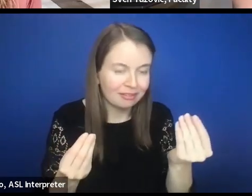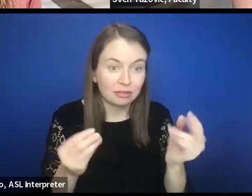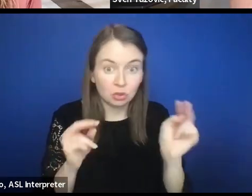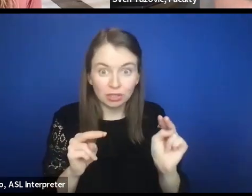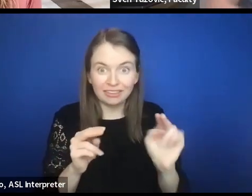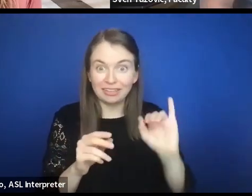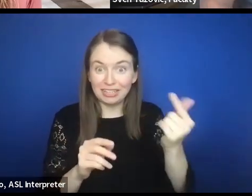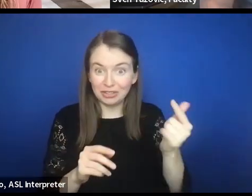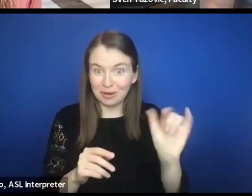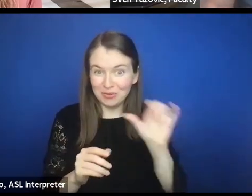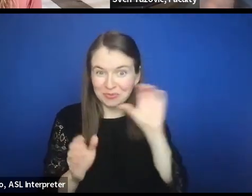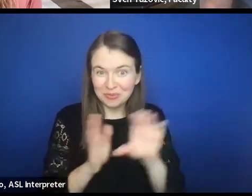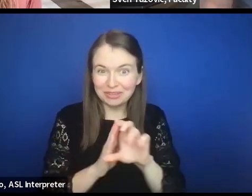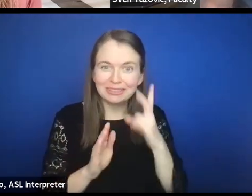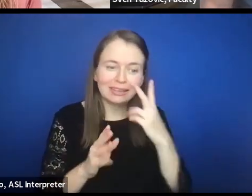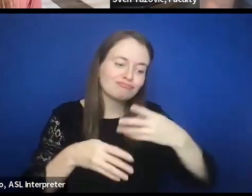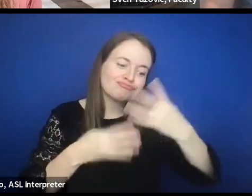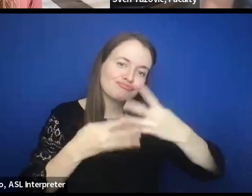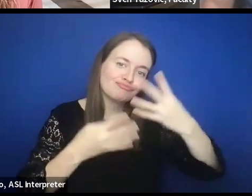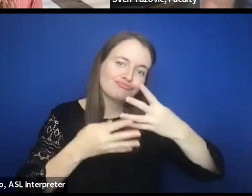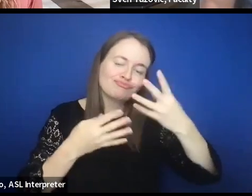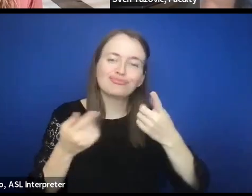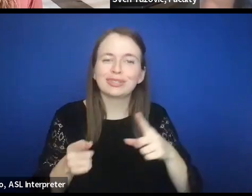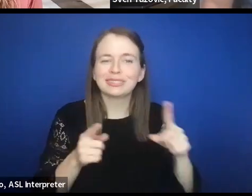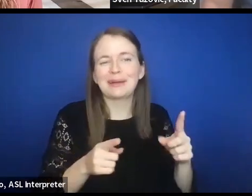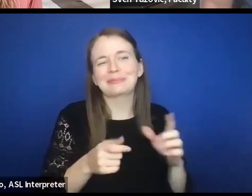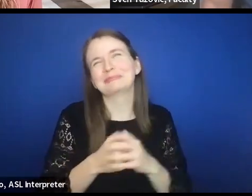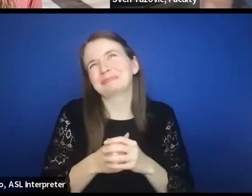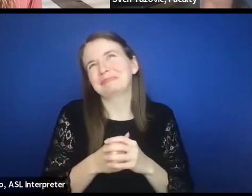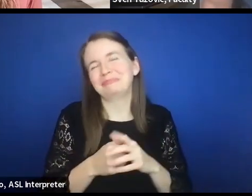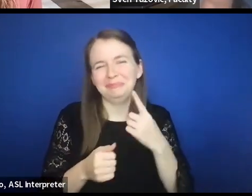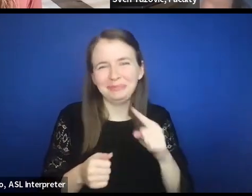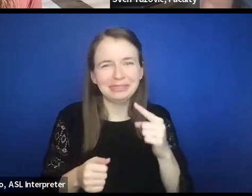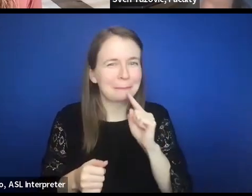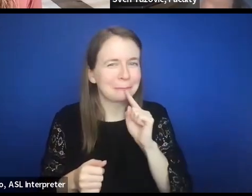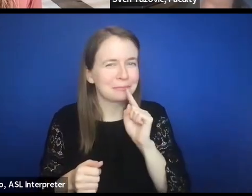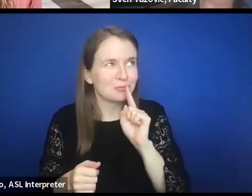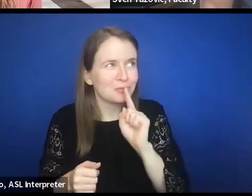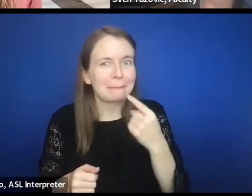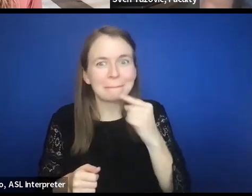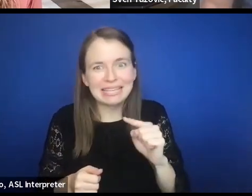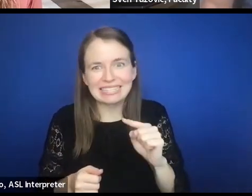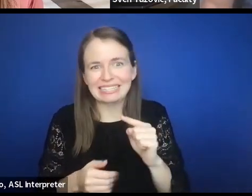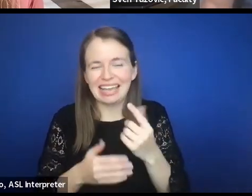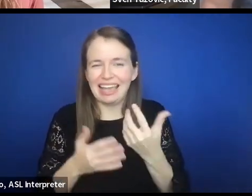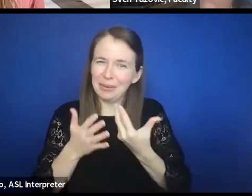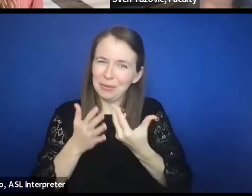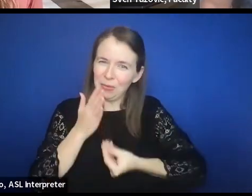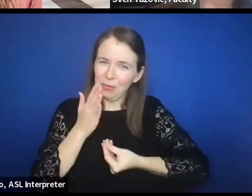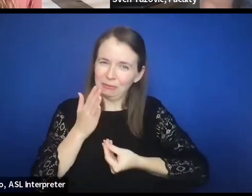their Instagram pictures to see what was going on. So I was really missing something. There was like a gap that I